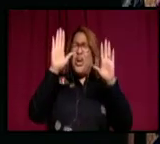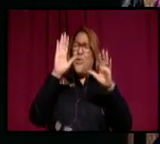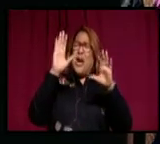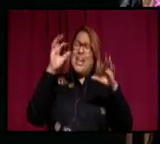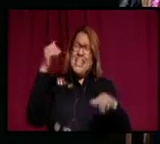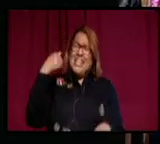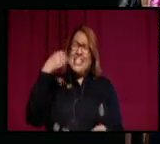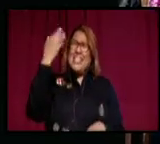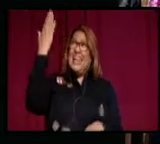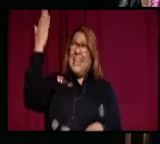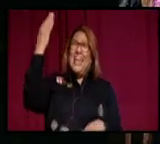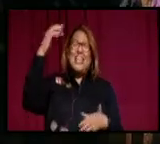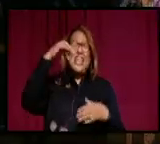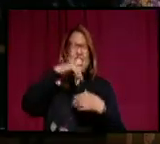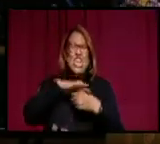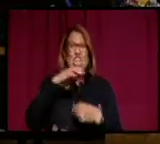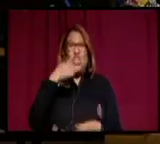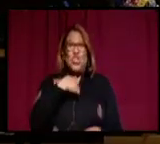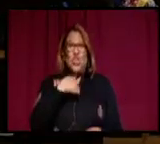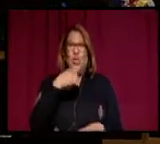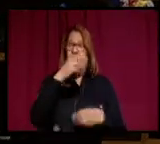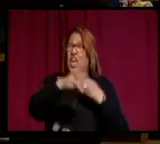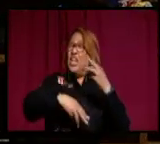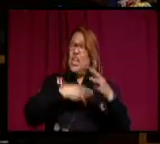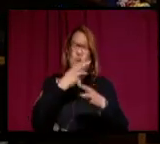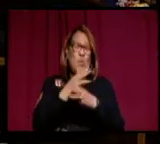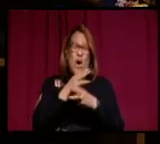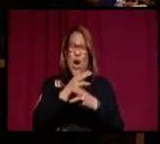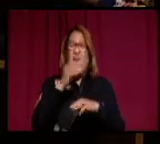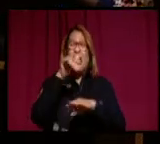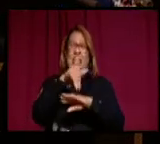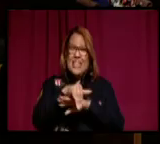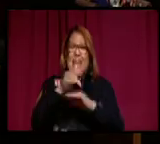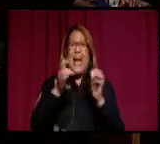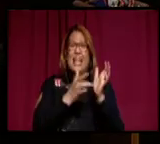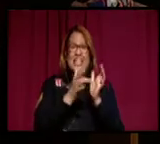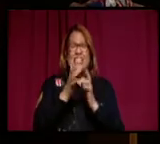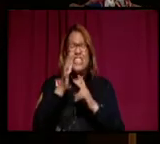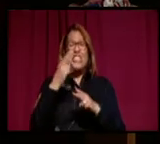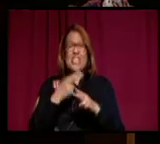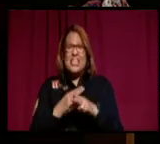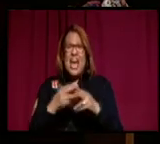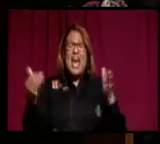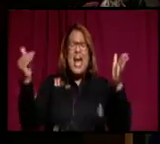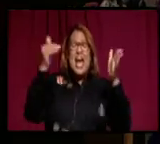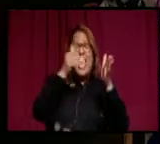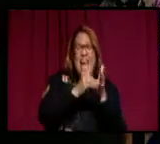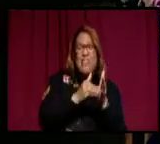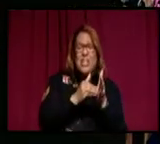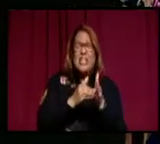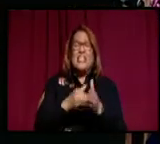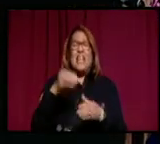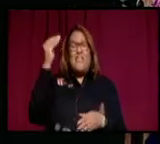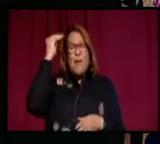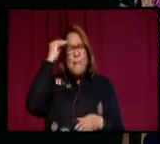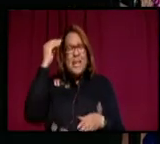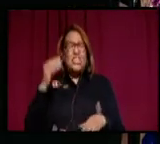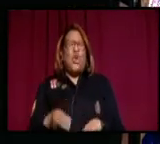in you than he that is in the world. And we say tonight in the name of Jesus, we come against every mental